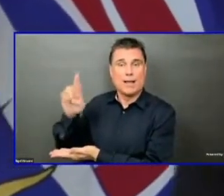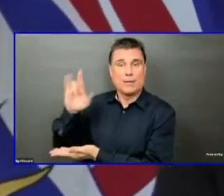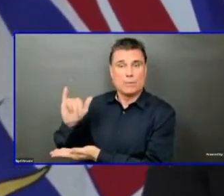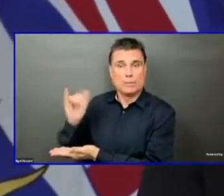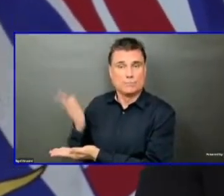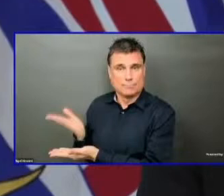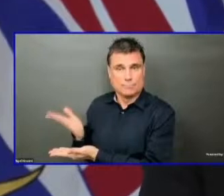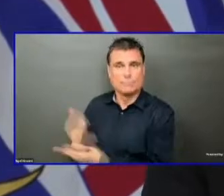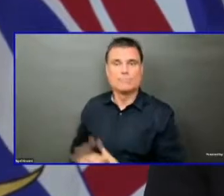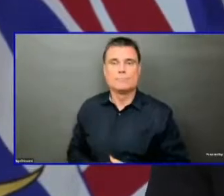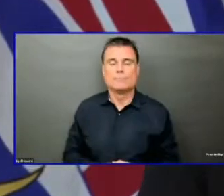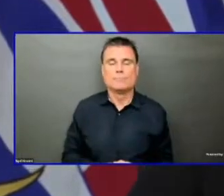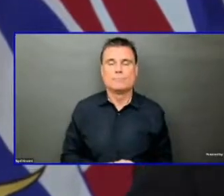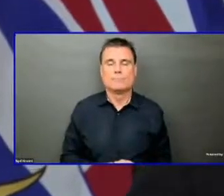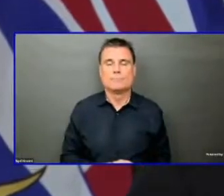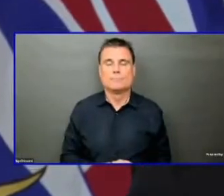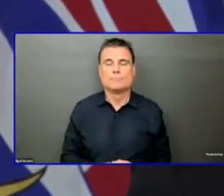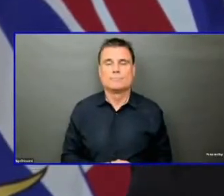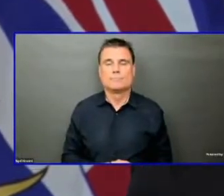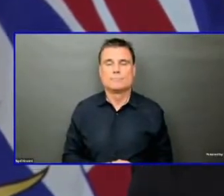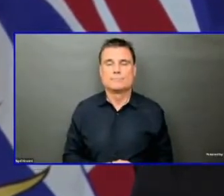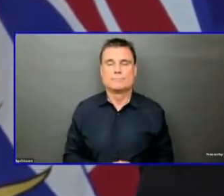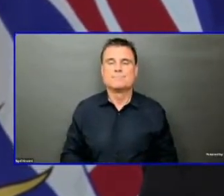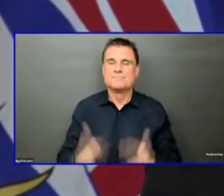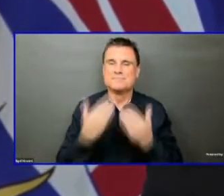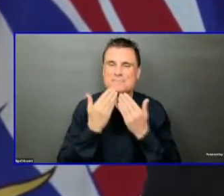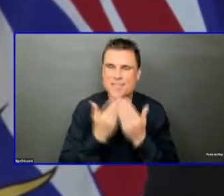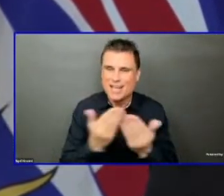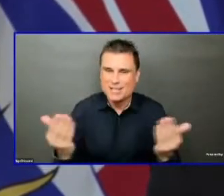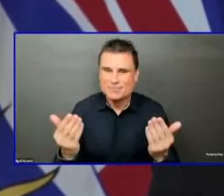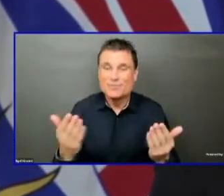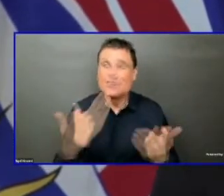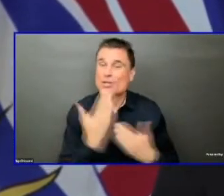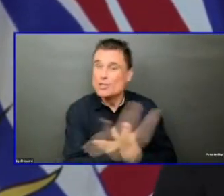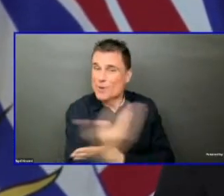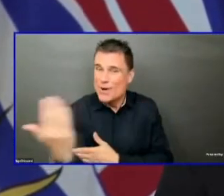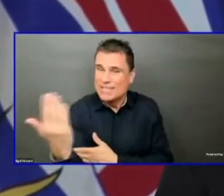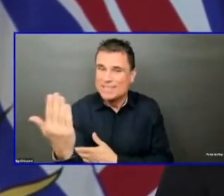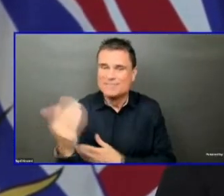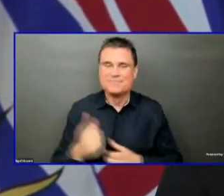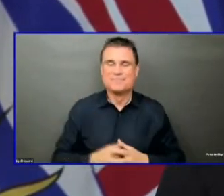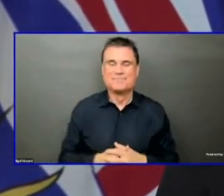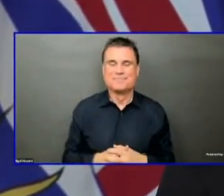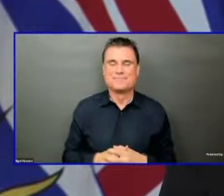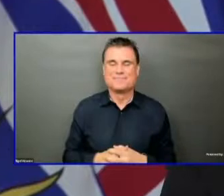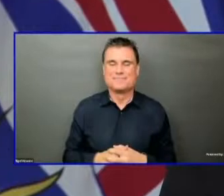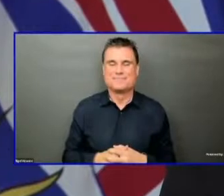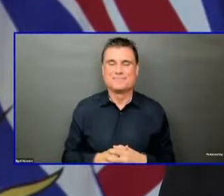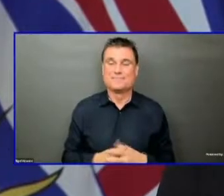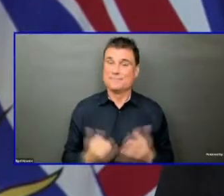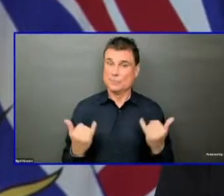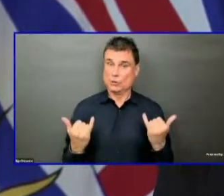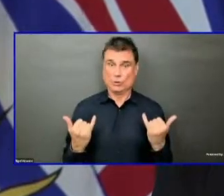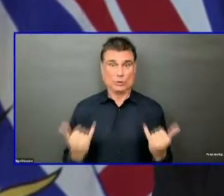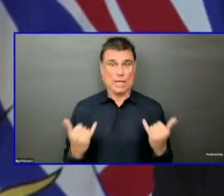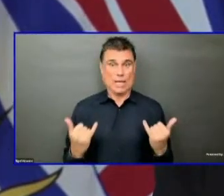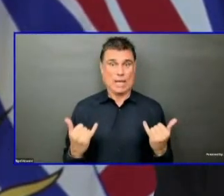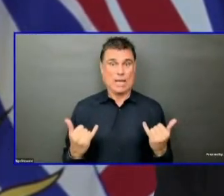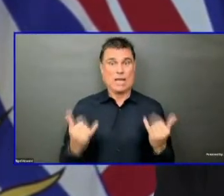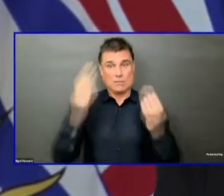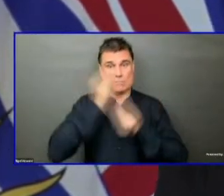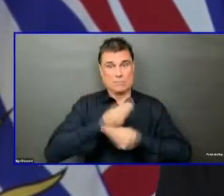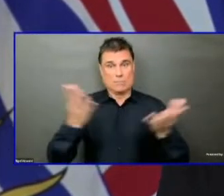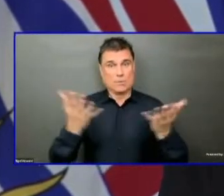Thank you and good morning. So for today, as mentioned, we're going to be sharing our latest modeling data